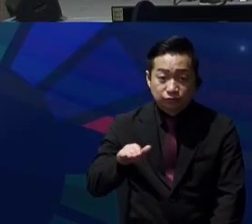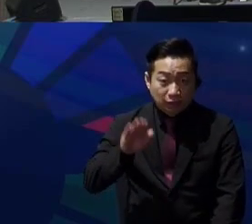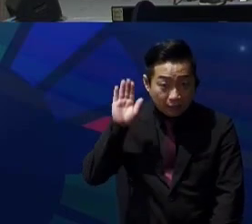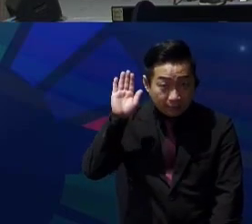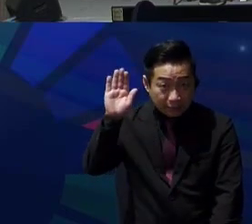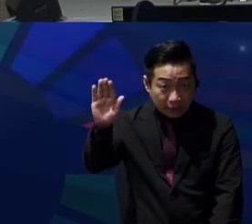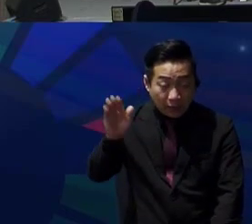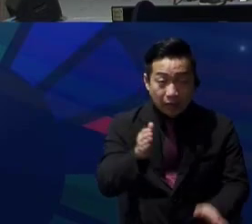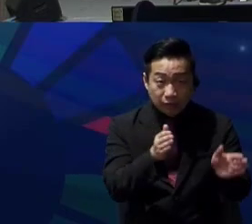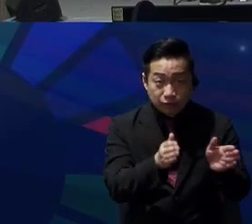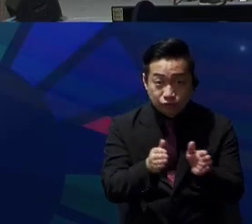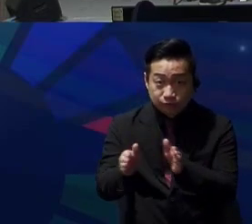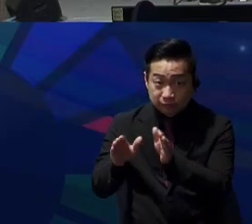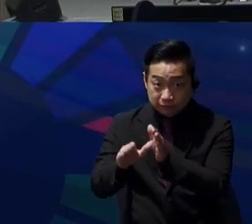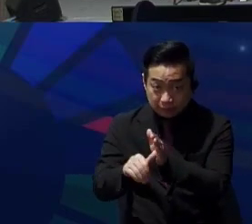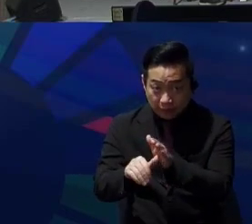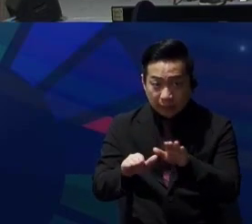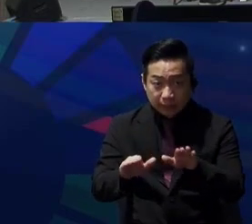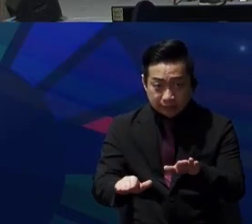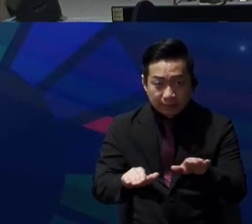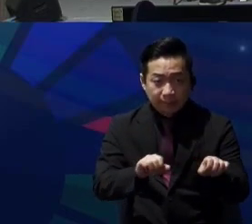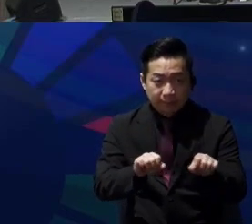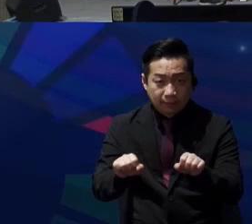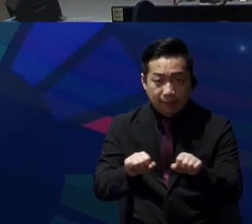by the governments.